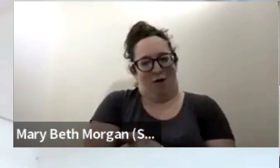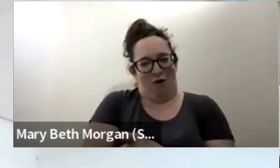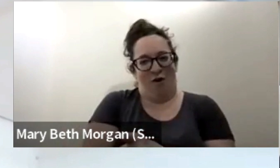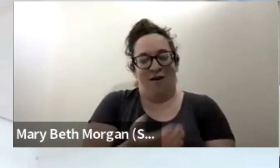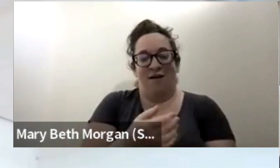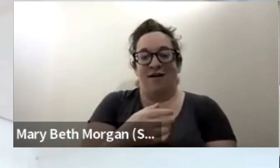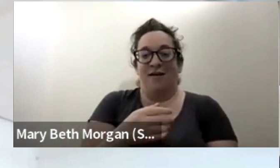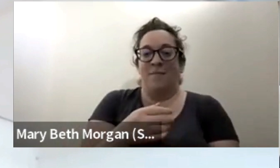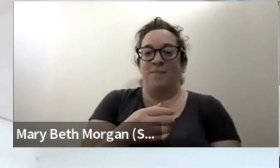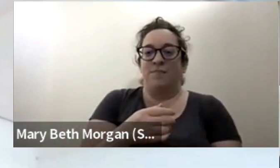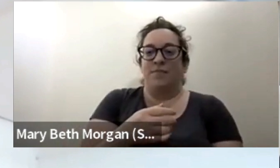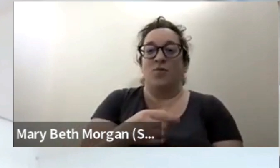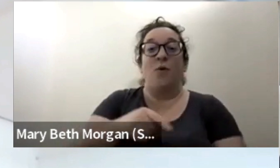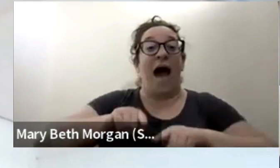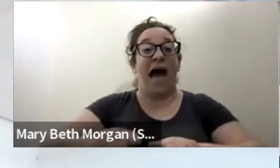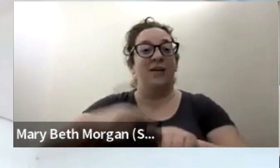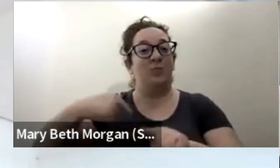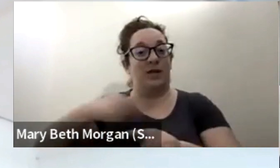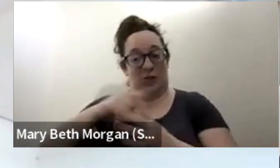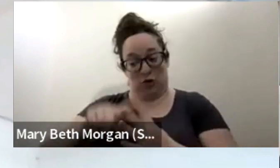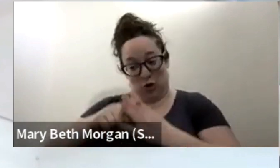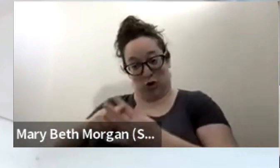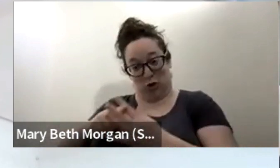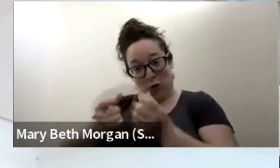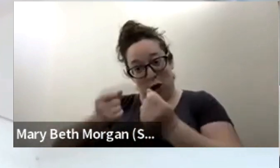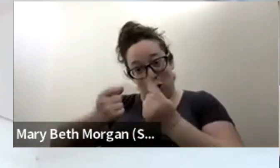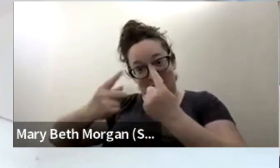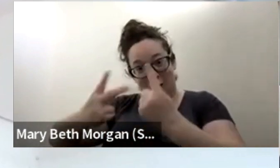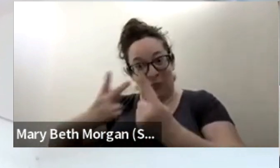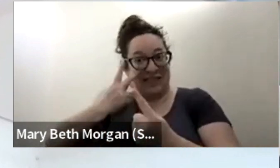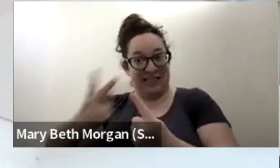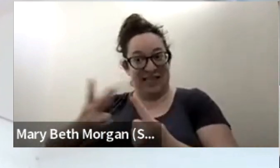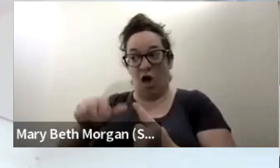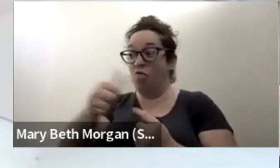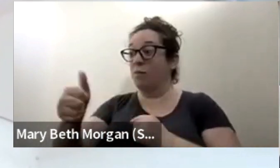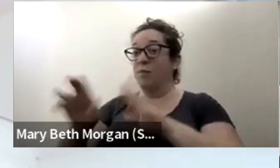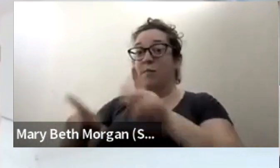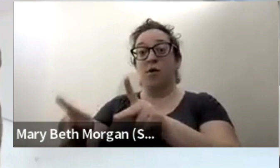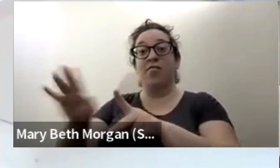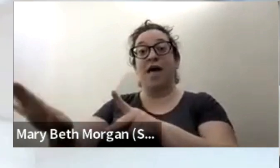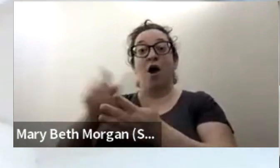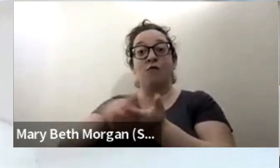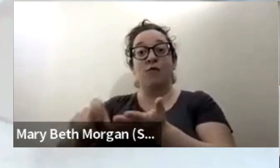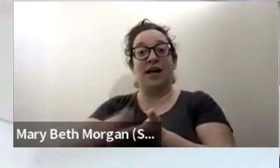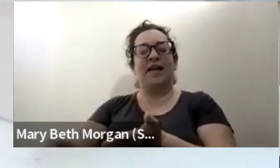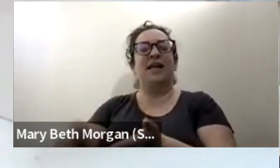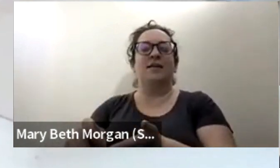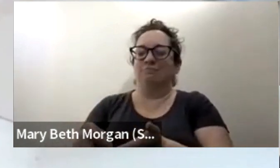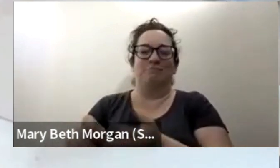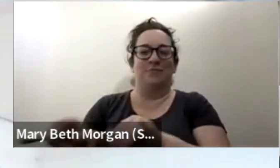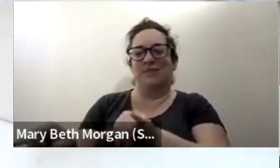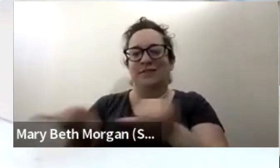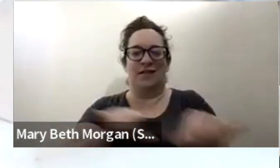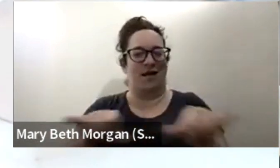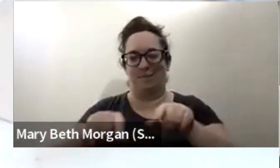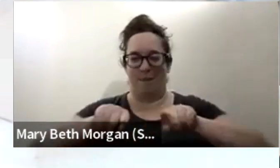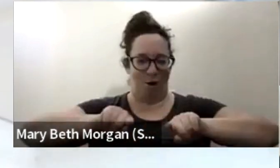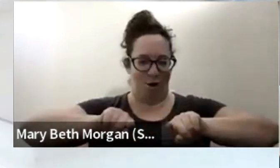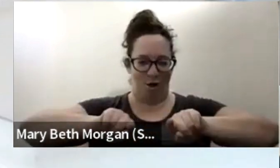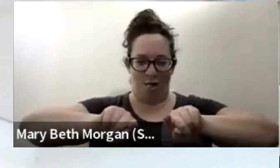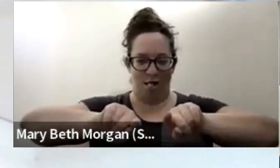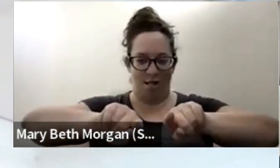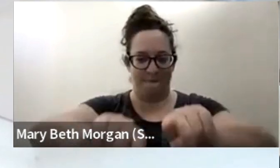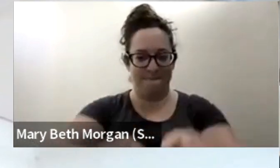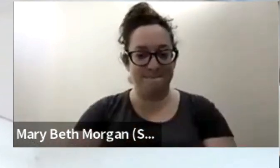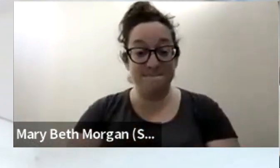understand that we're starting to see more and more in what's being written there. But yes, we will.